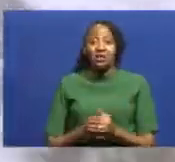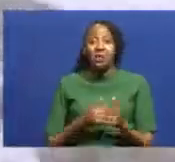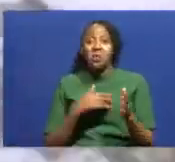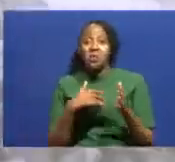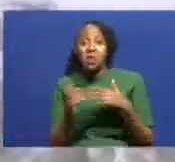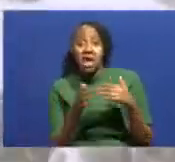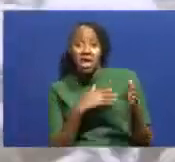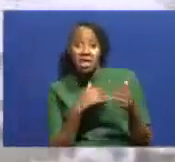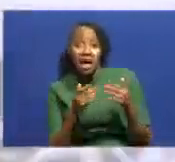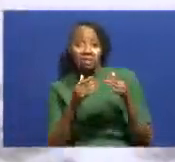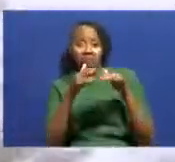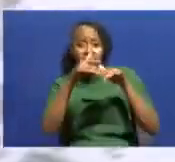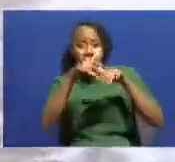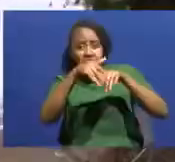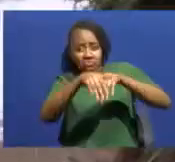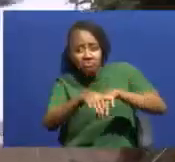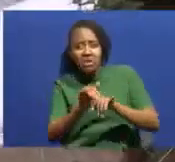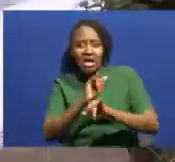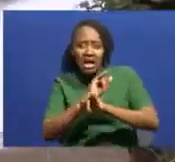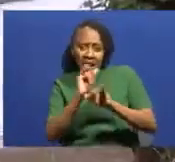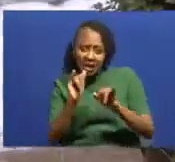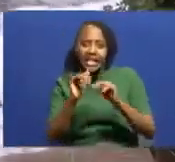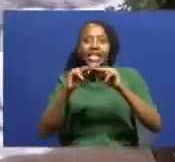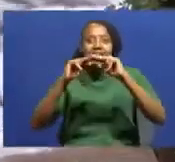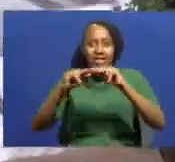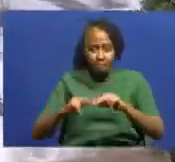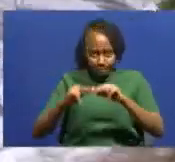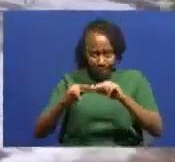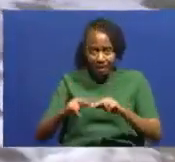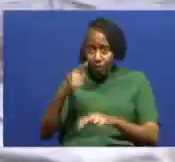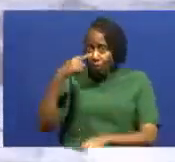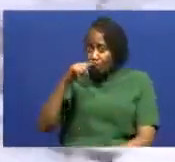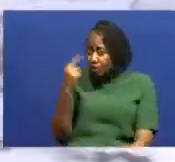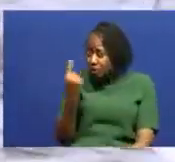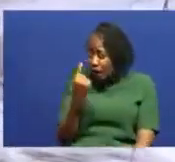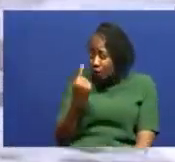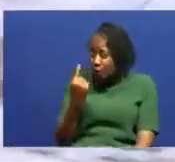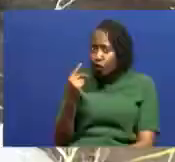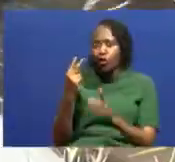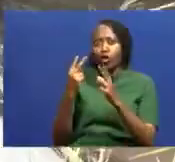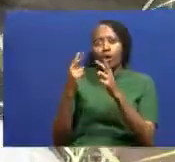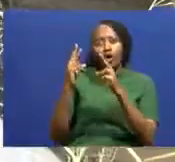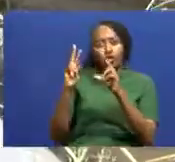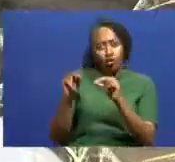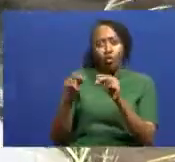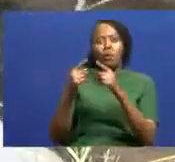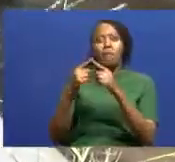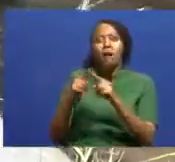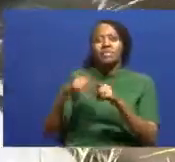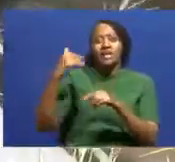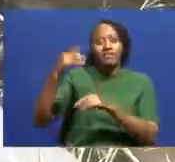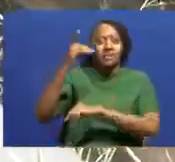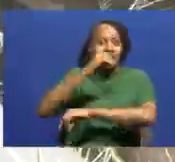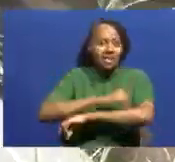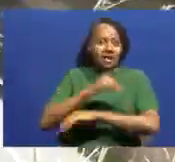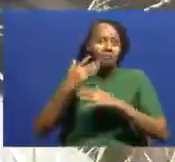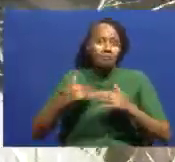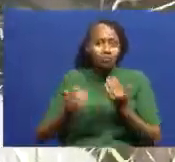Whether its flows clean again will depend not just on policy, but on the people's daily choices of